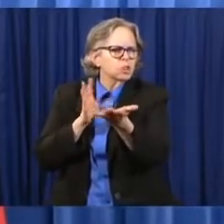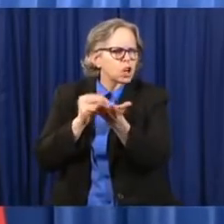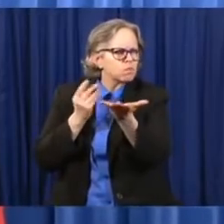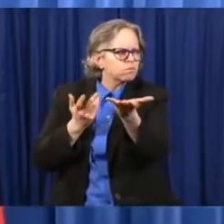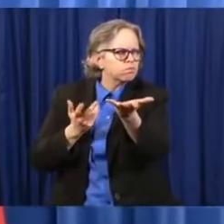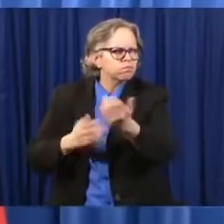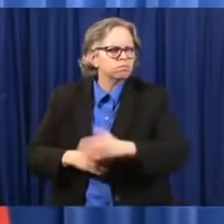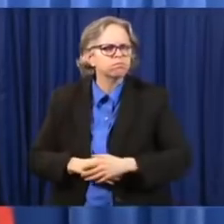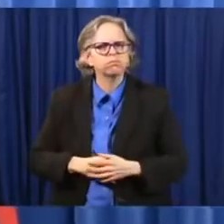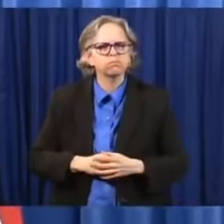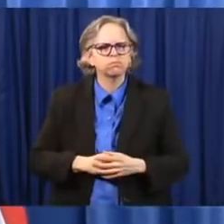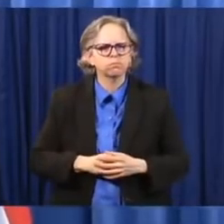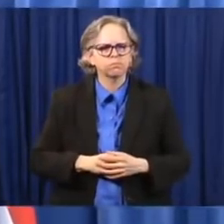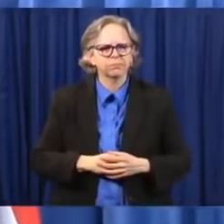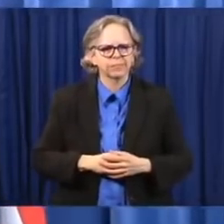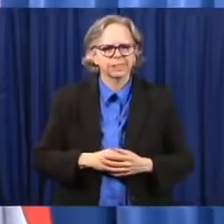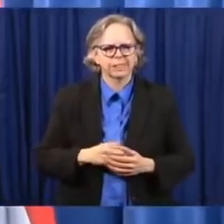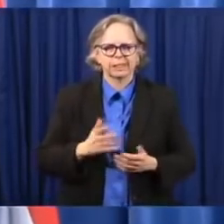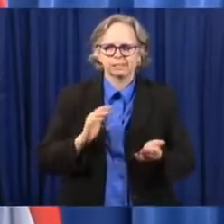With that, I'll let Dr. Acton